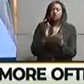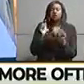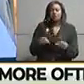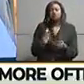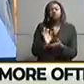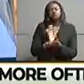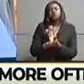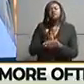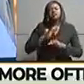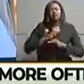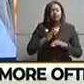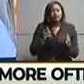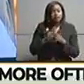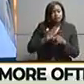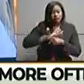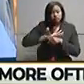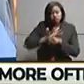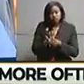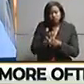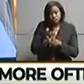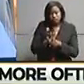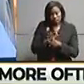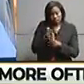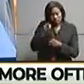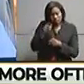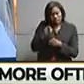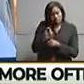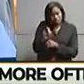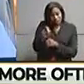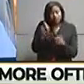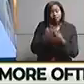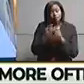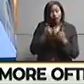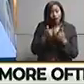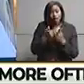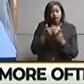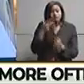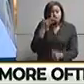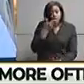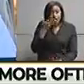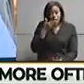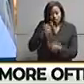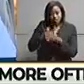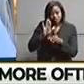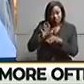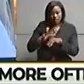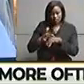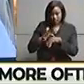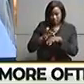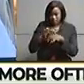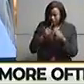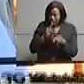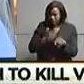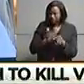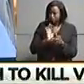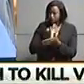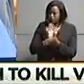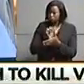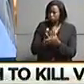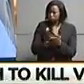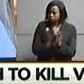these viruses also have some fat in their skin, and the soap will kill